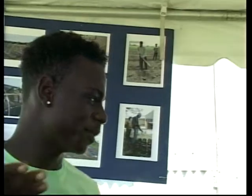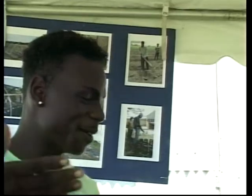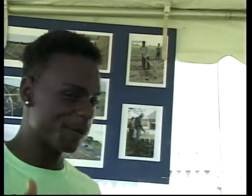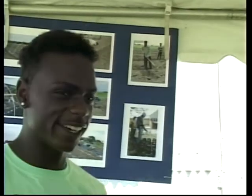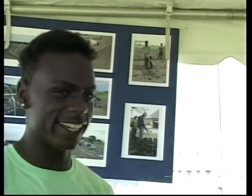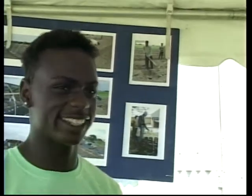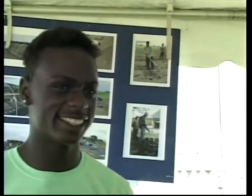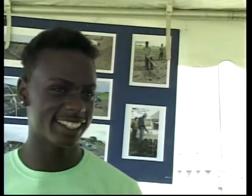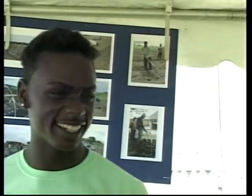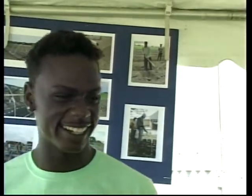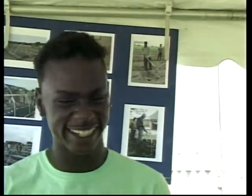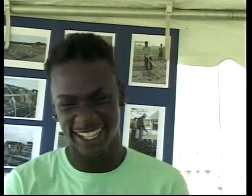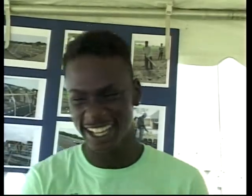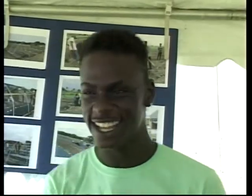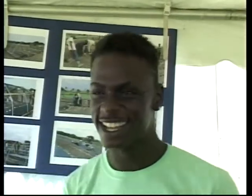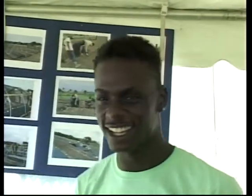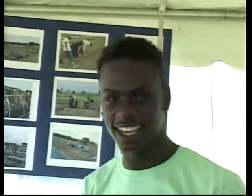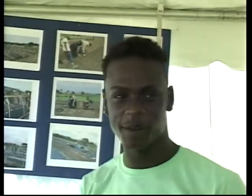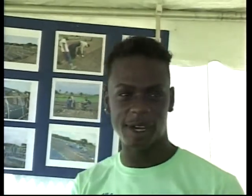get to plant more lettuce.